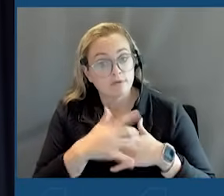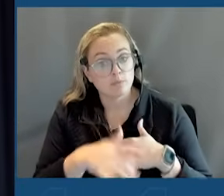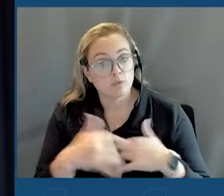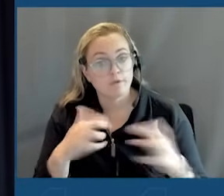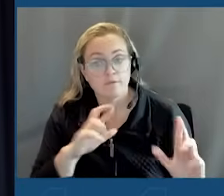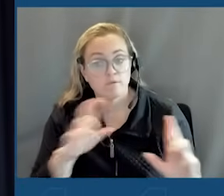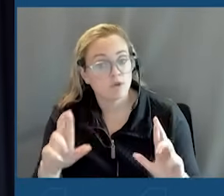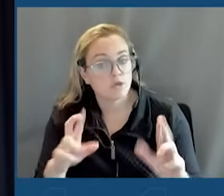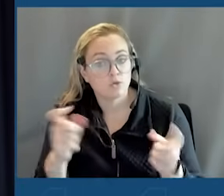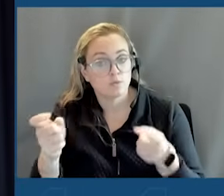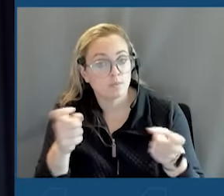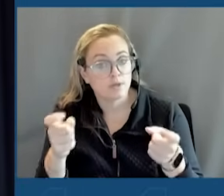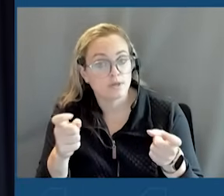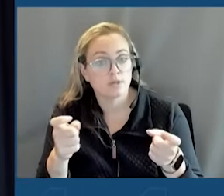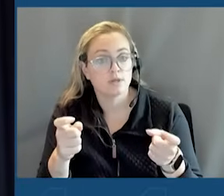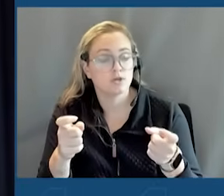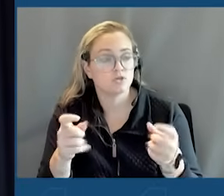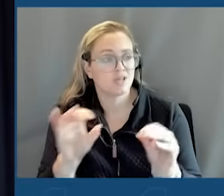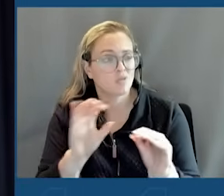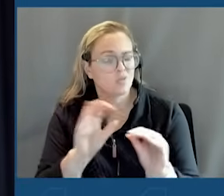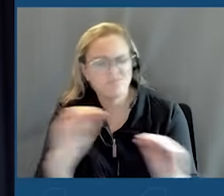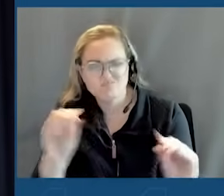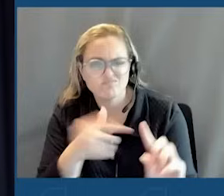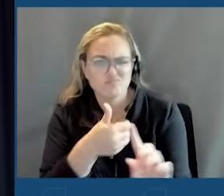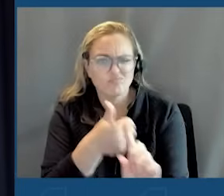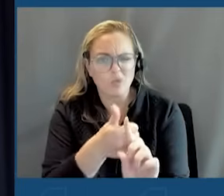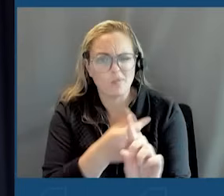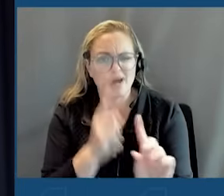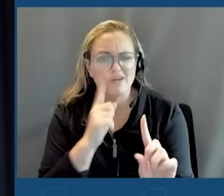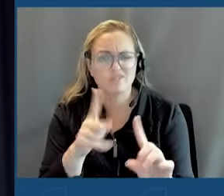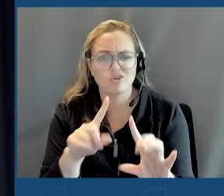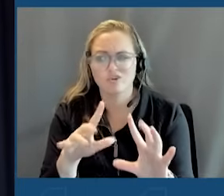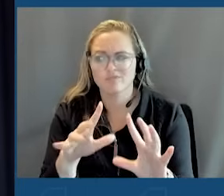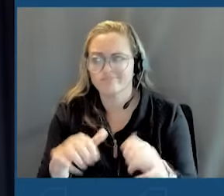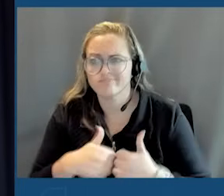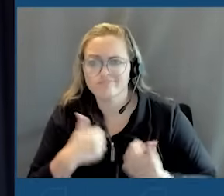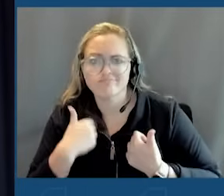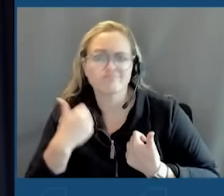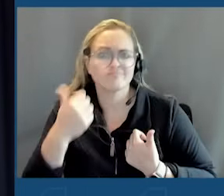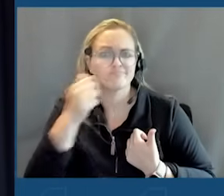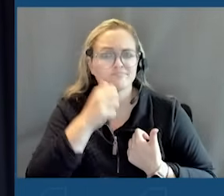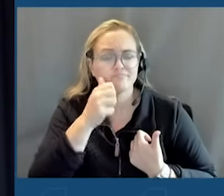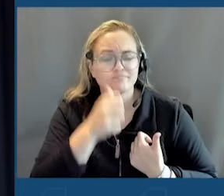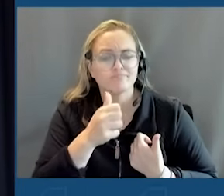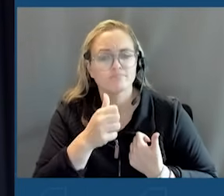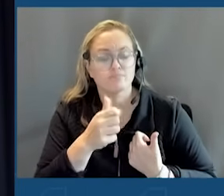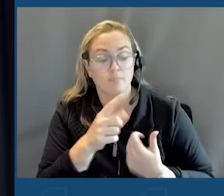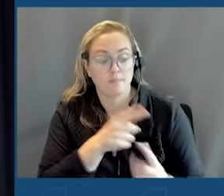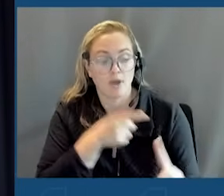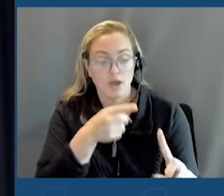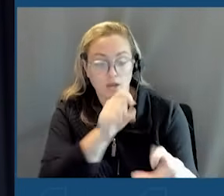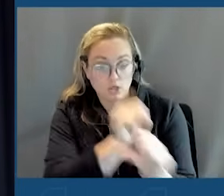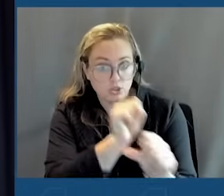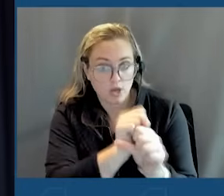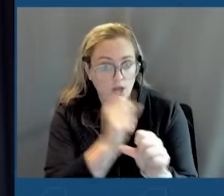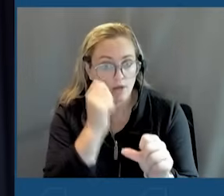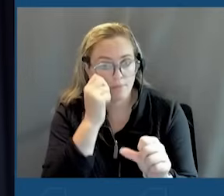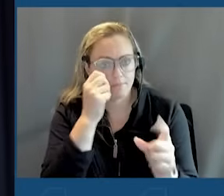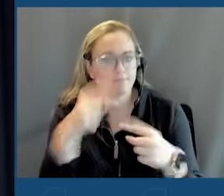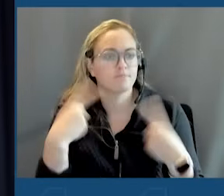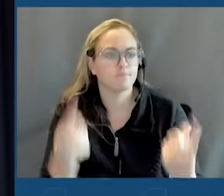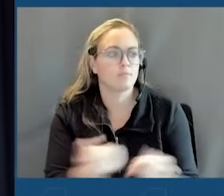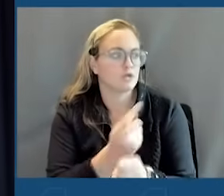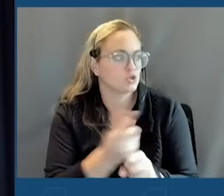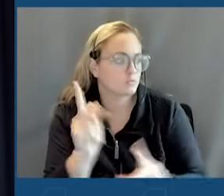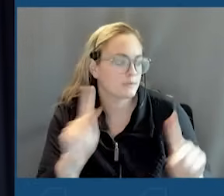in a way that has little impact on your daily life to protect you from COVID, because as governor, my number one job has been and will always be to keep people